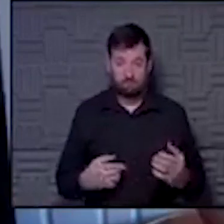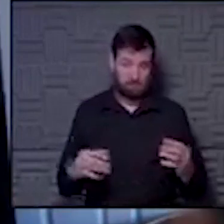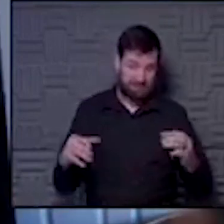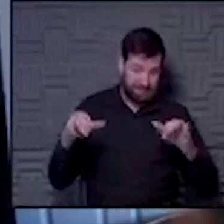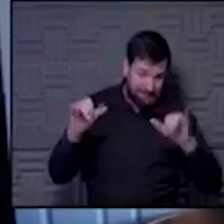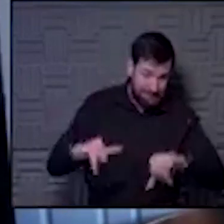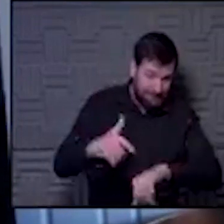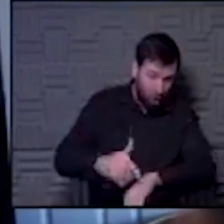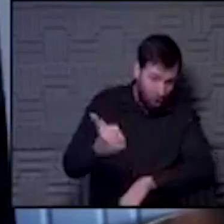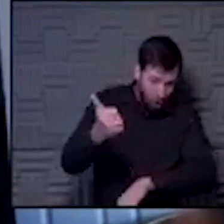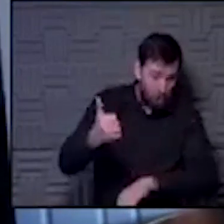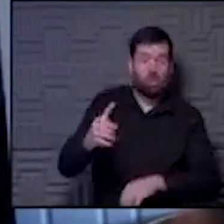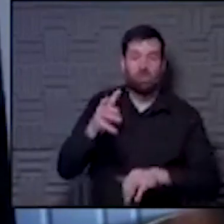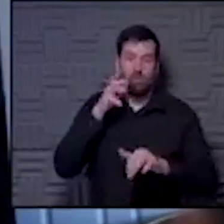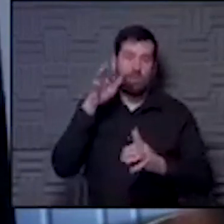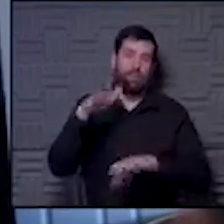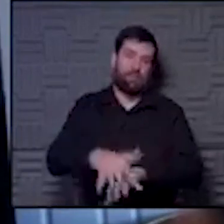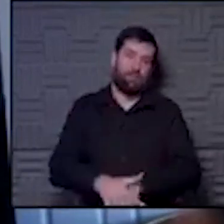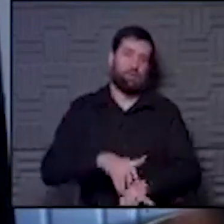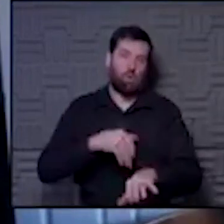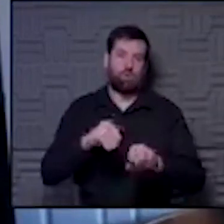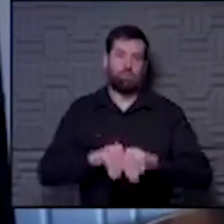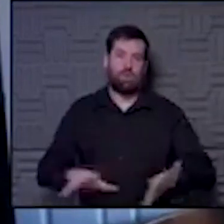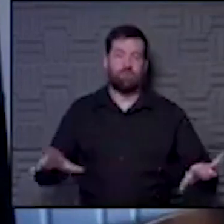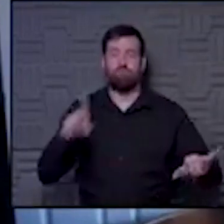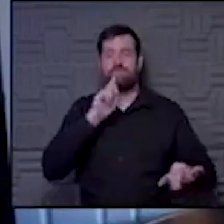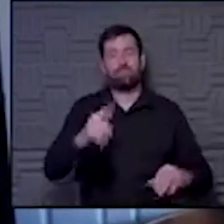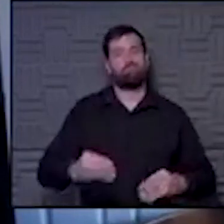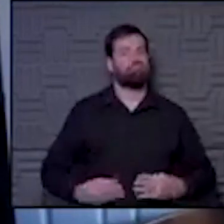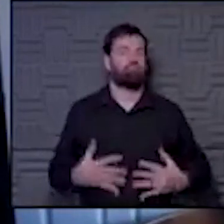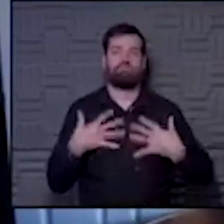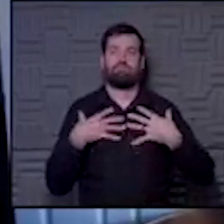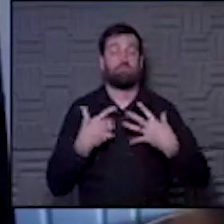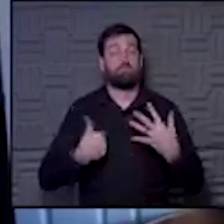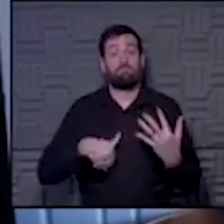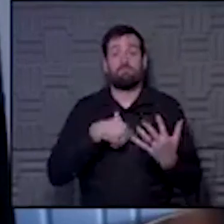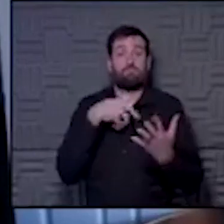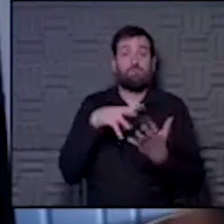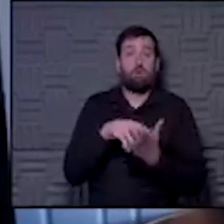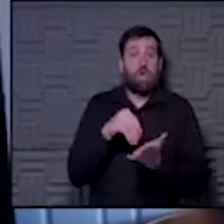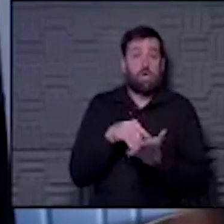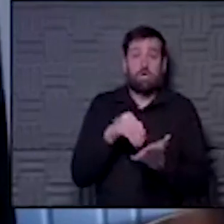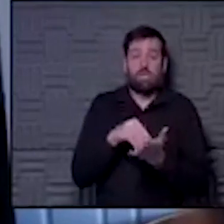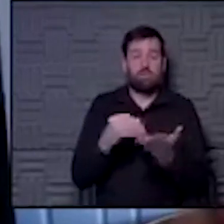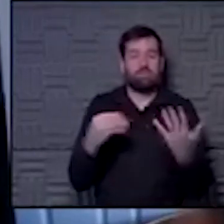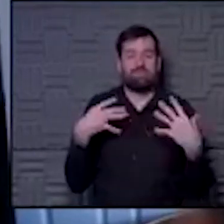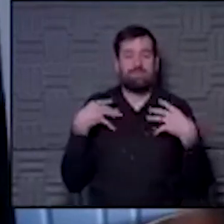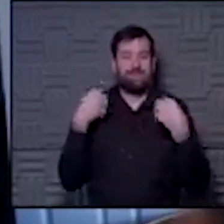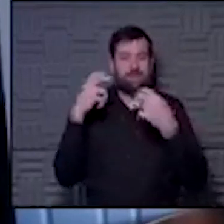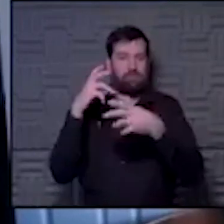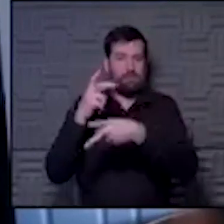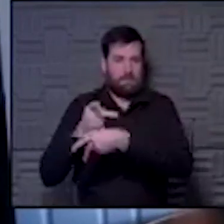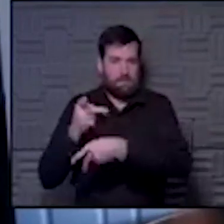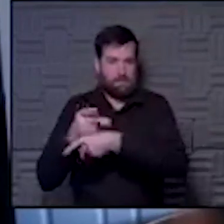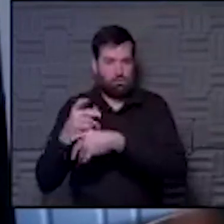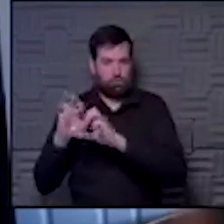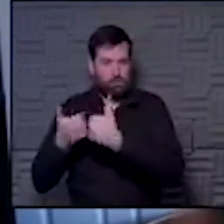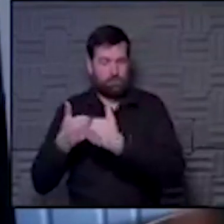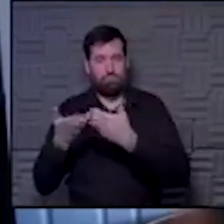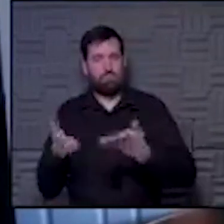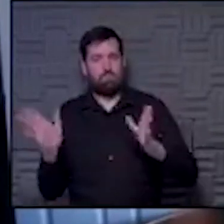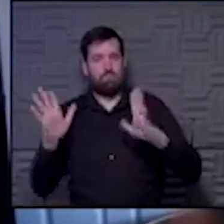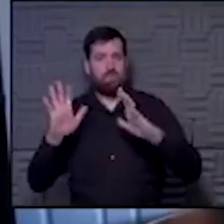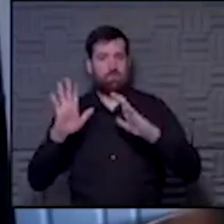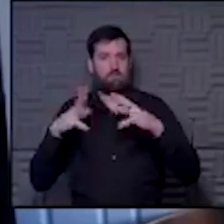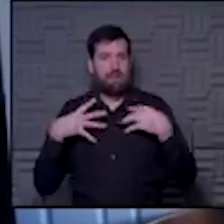will slow the spread. So it's really inspiring. And I think one thing we're learning is this is a healthcare challenge. Yes, it's a public health challenge by all